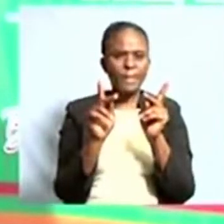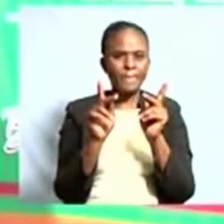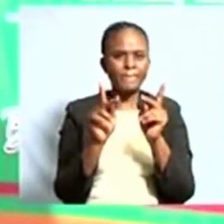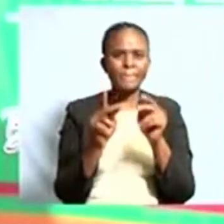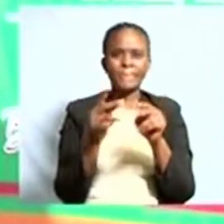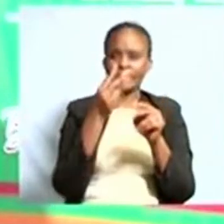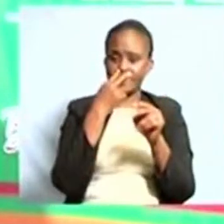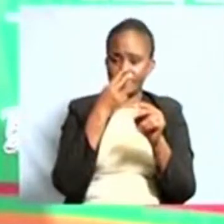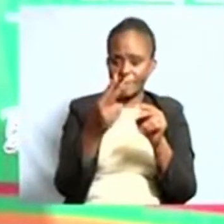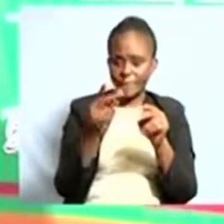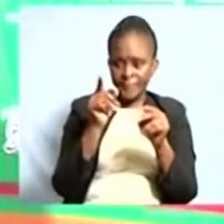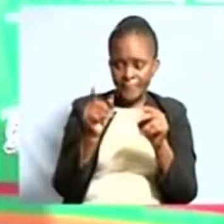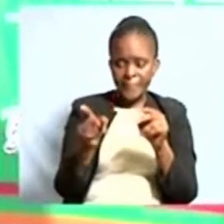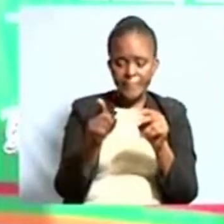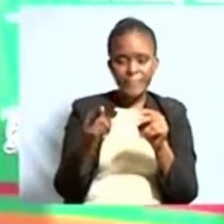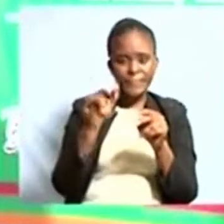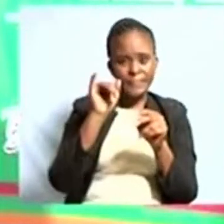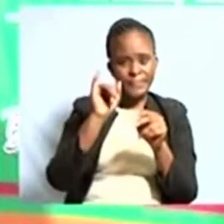Looking at intellectual property,